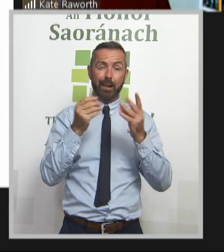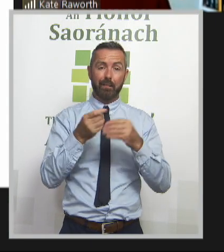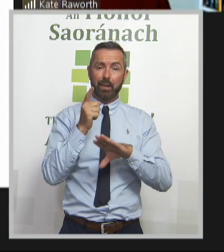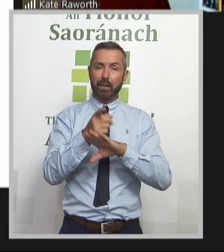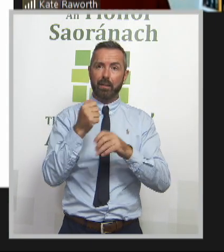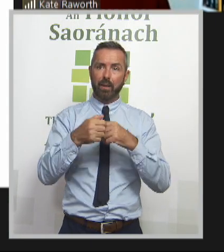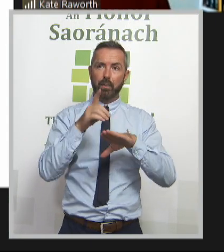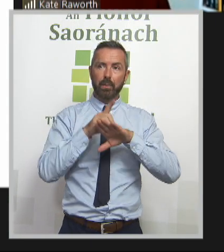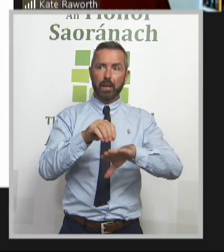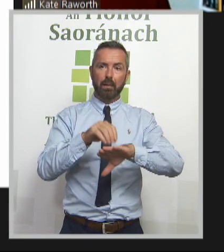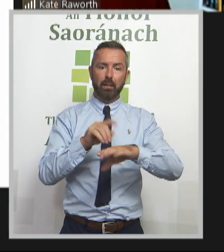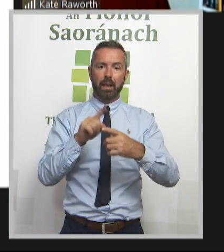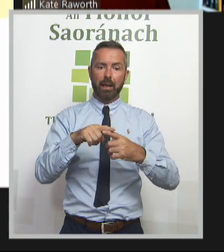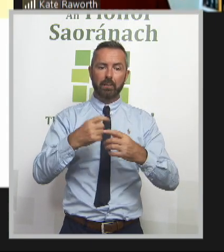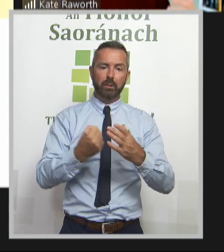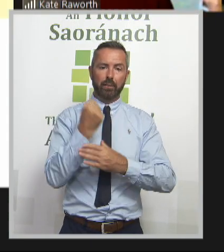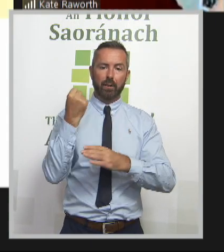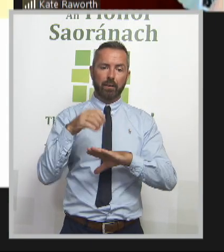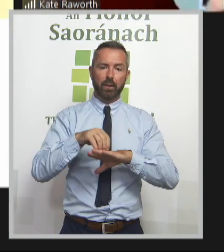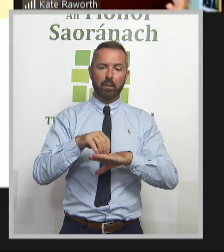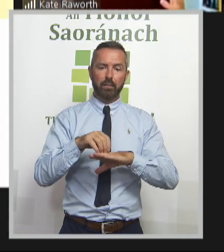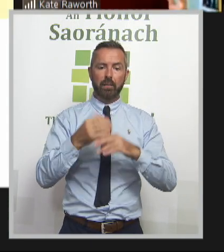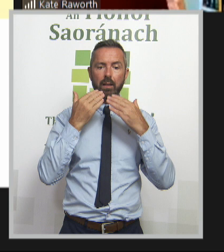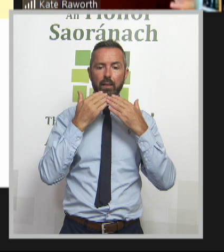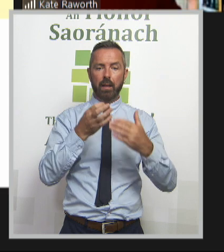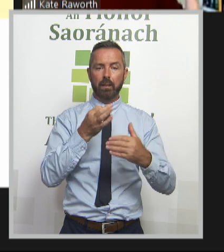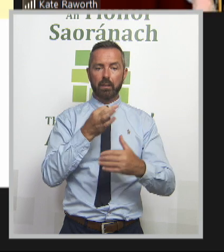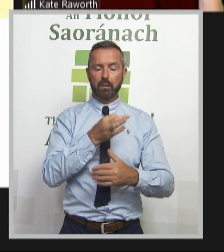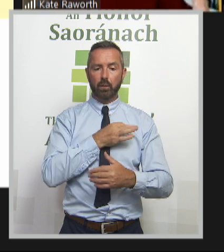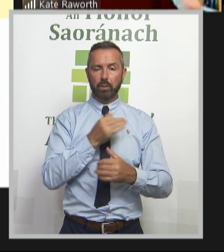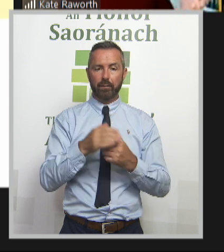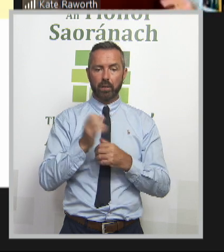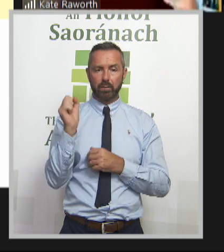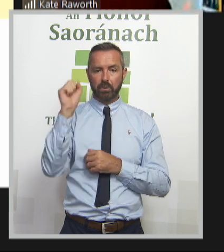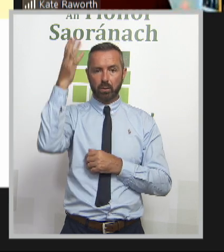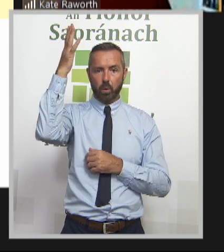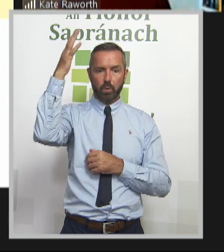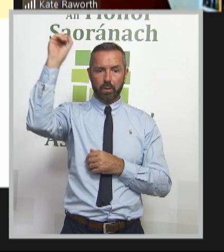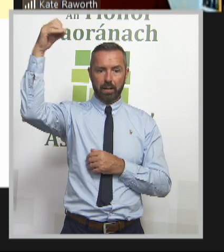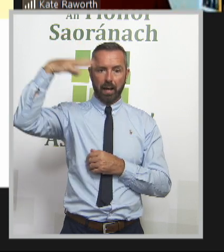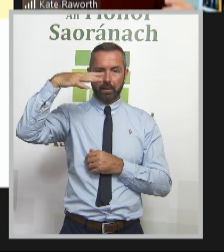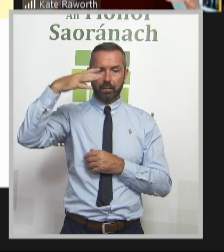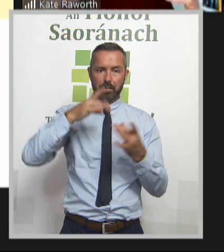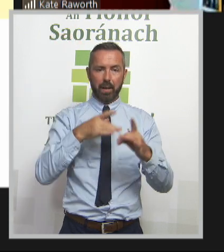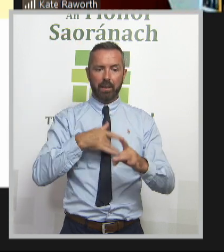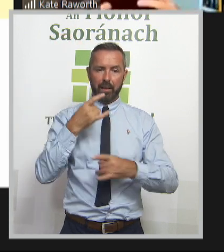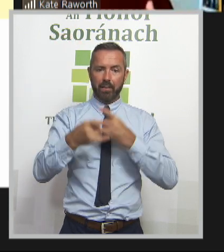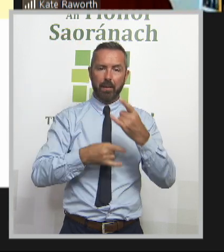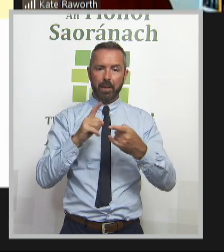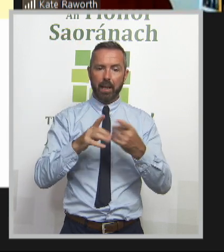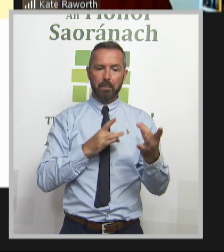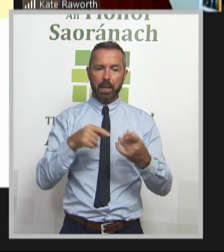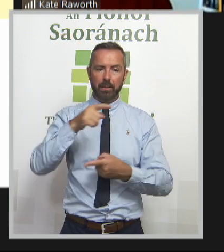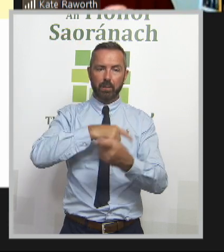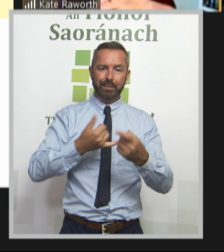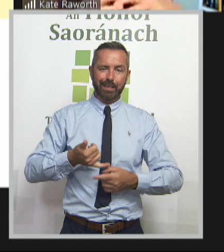depend upon and survive upon. And we thank goodness for solar energy hitting this planet makes life happen and makes us able